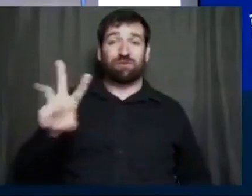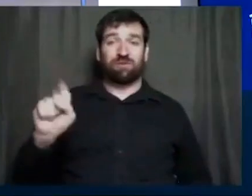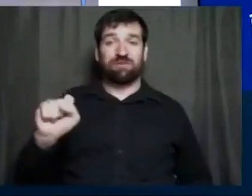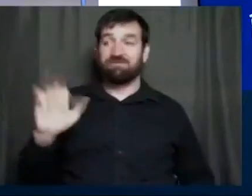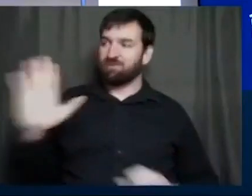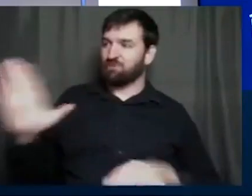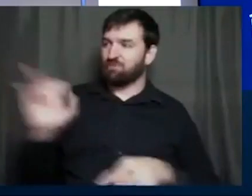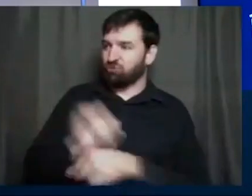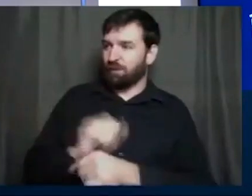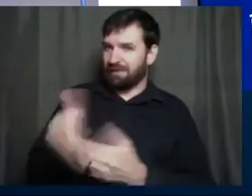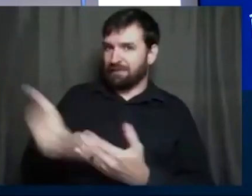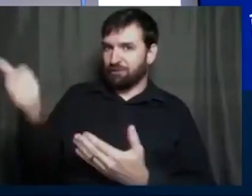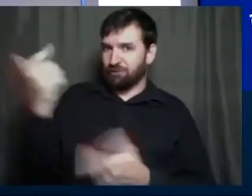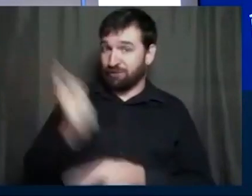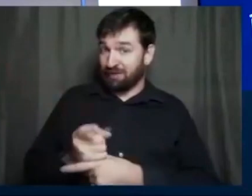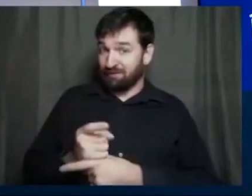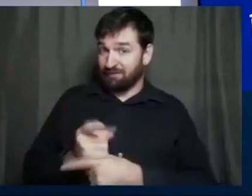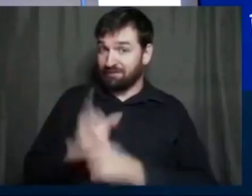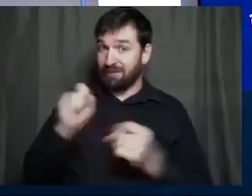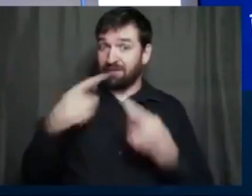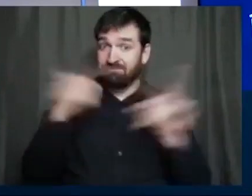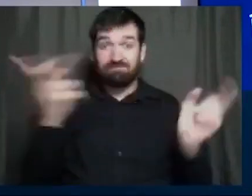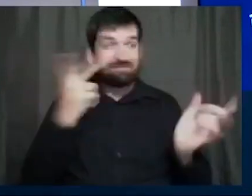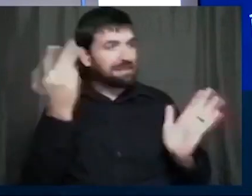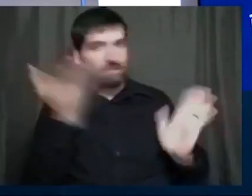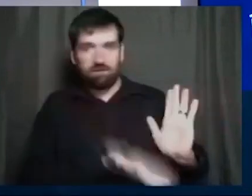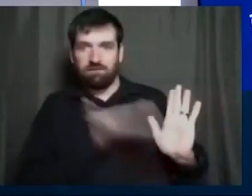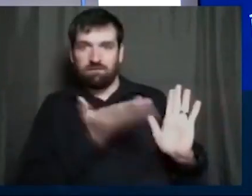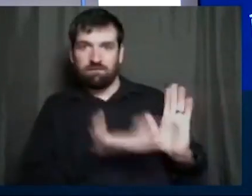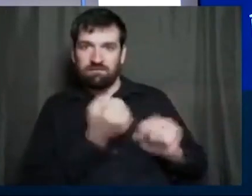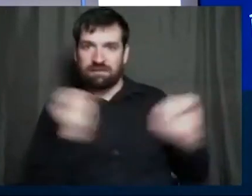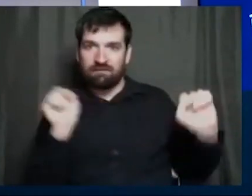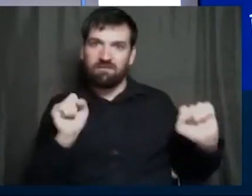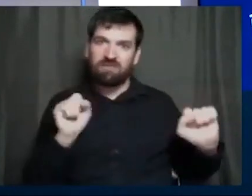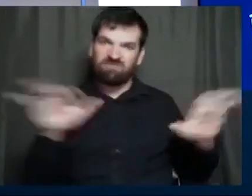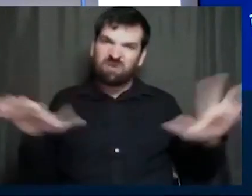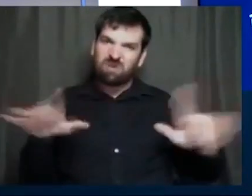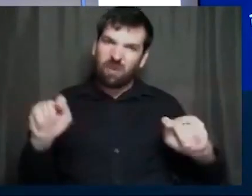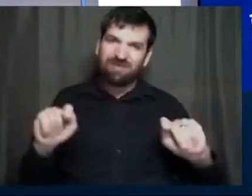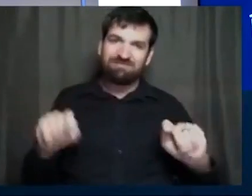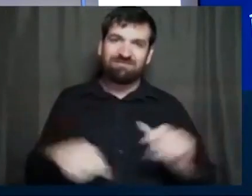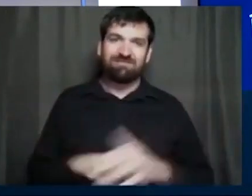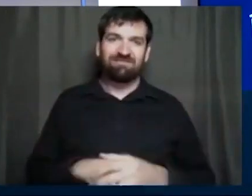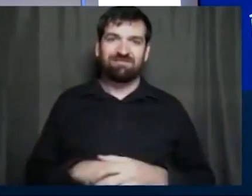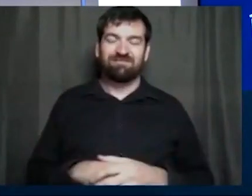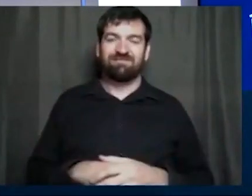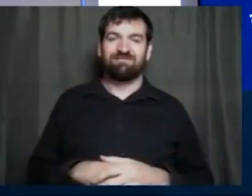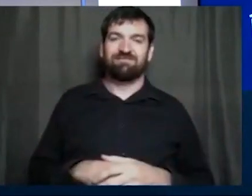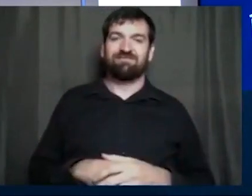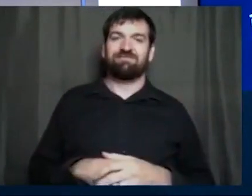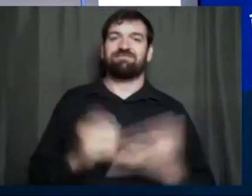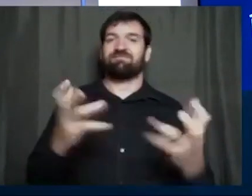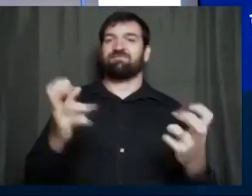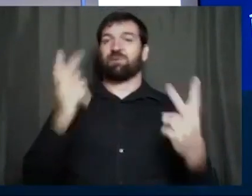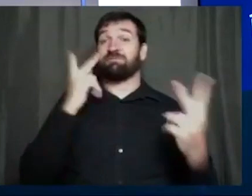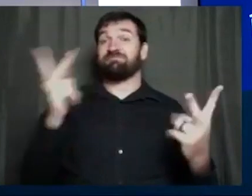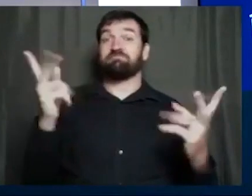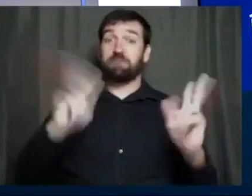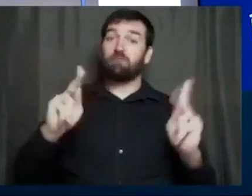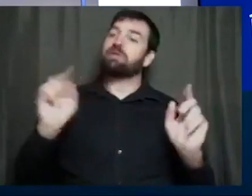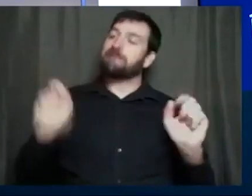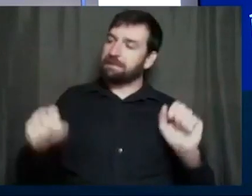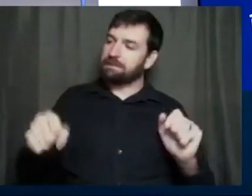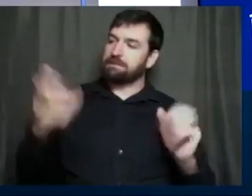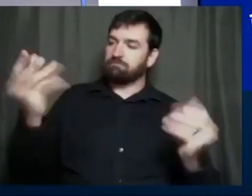some ways, and you get to say, see, it's safe. Let's do it. Let's do this. Let's roll. All right. We want to hear people tell us, yes, we got that news, and now we went out and